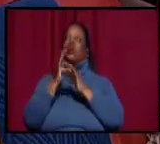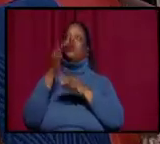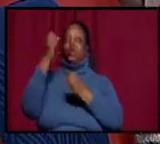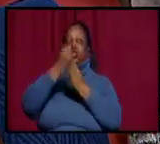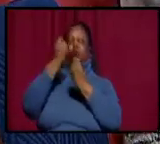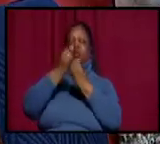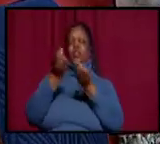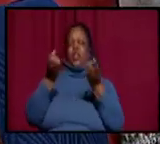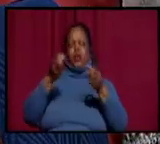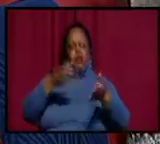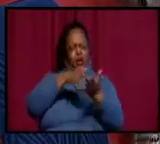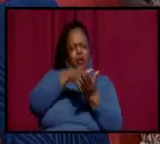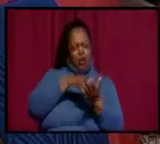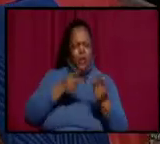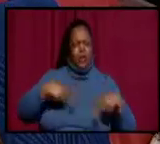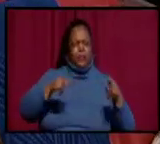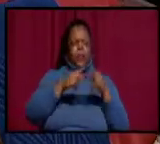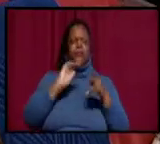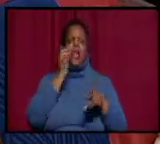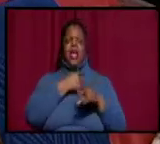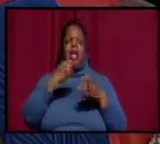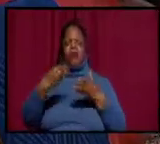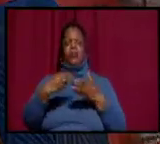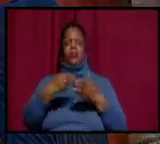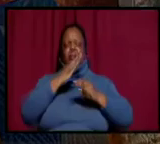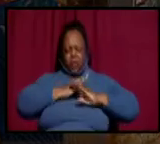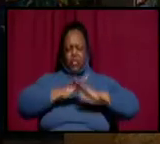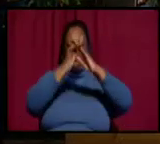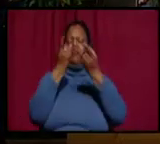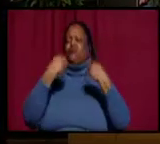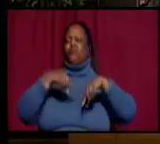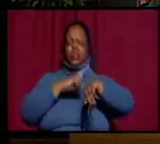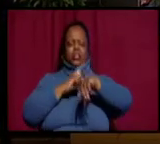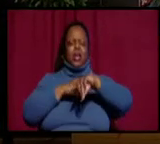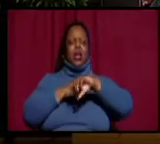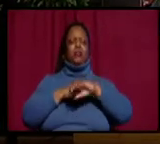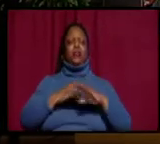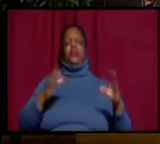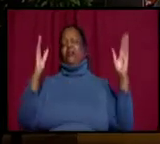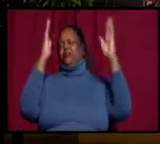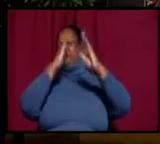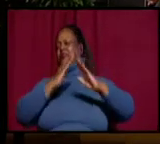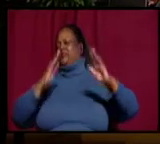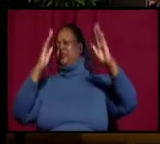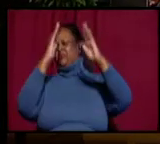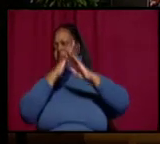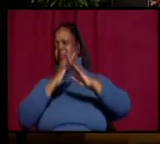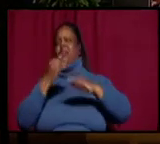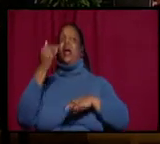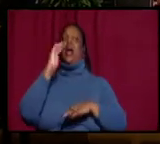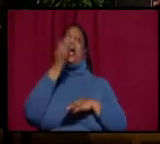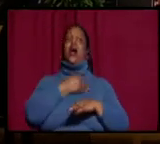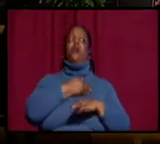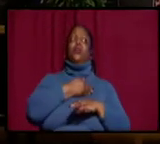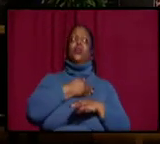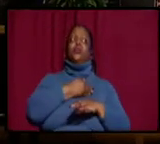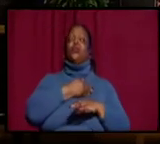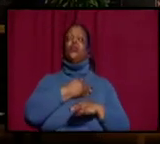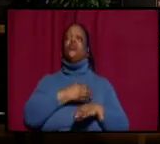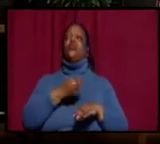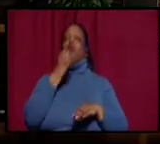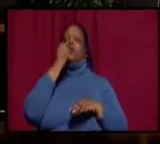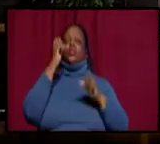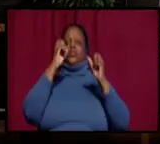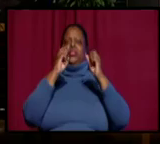land. Jesus, our shelter in the time of storm. Jesus, our rose of